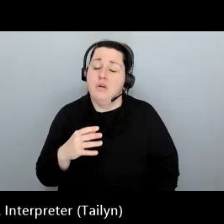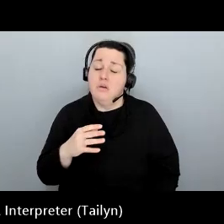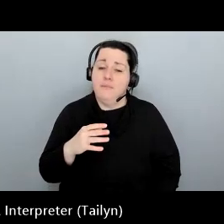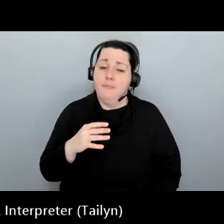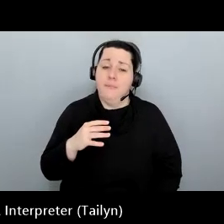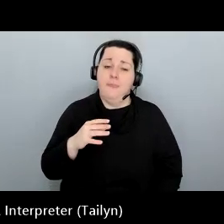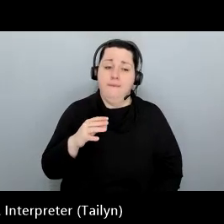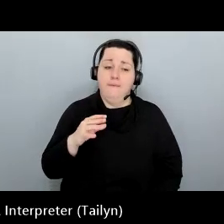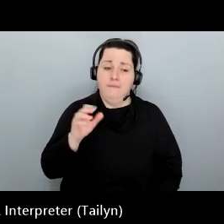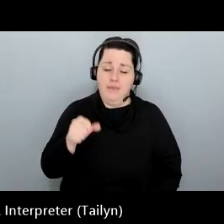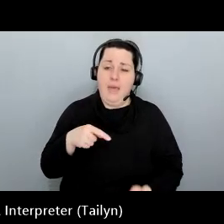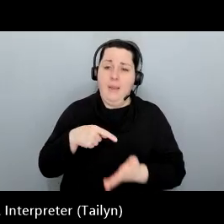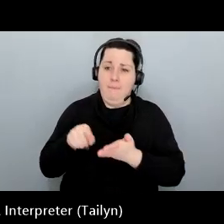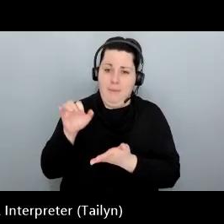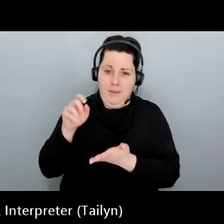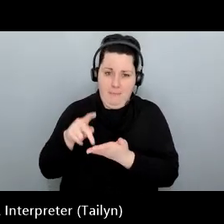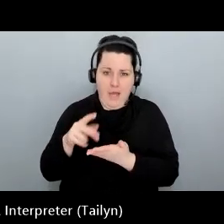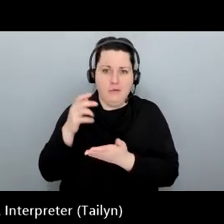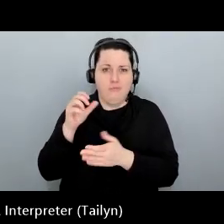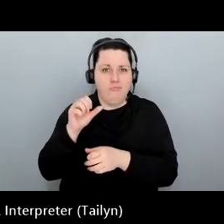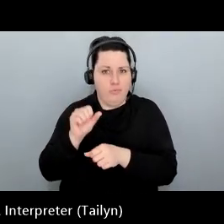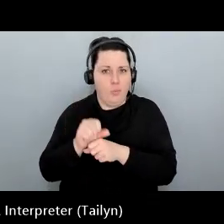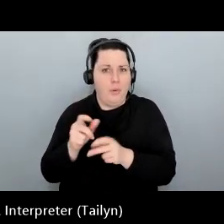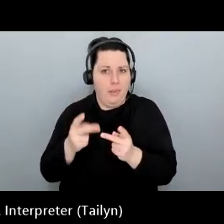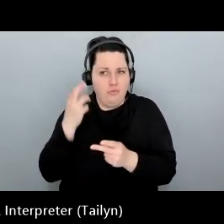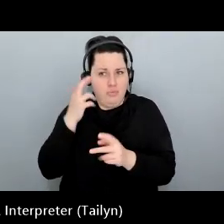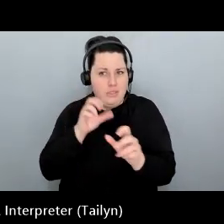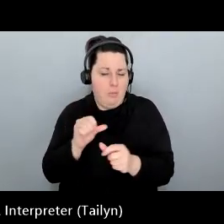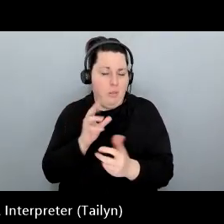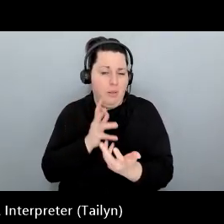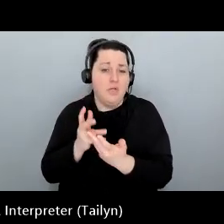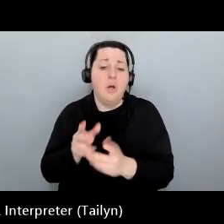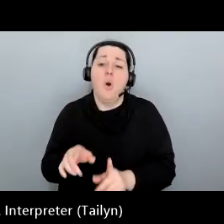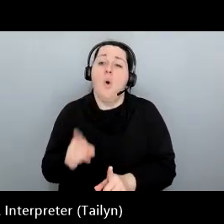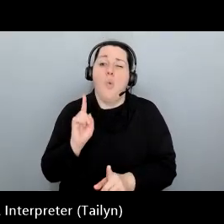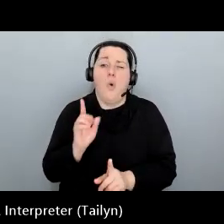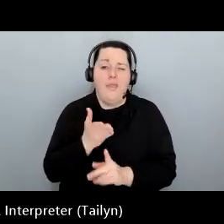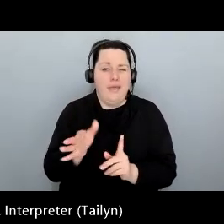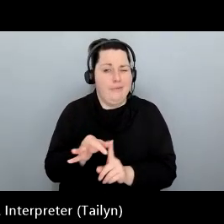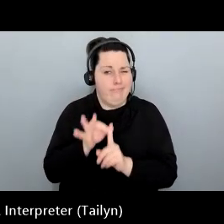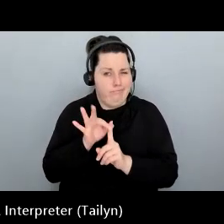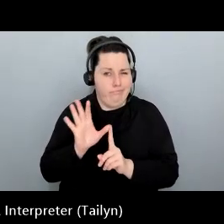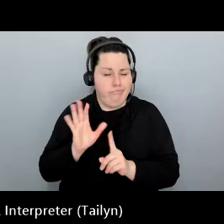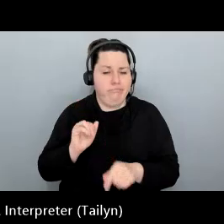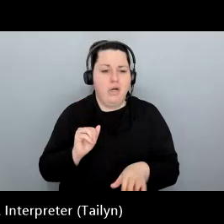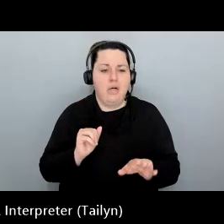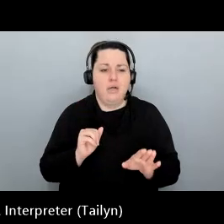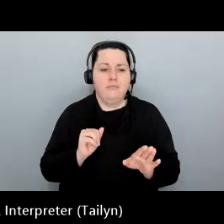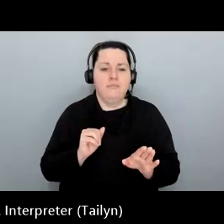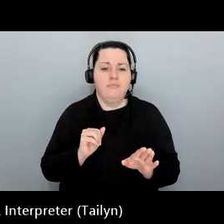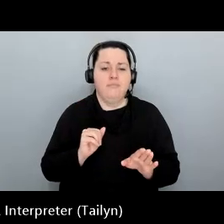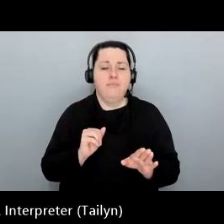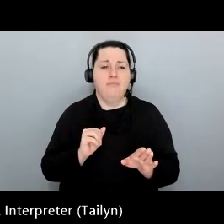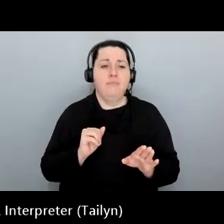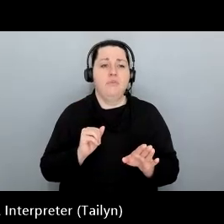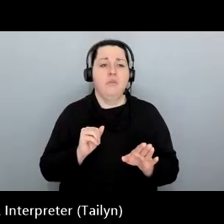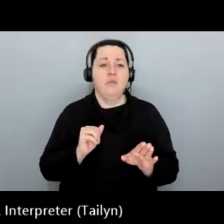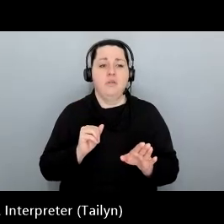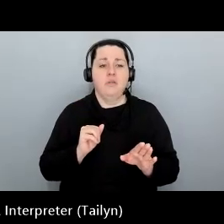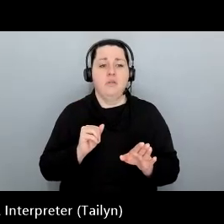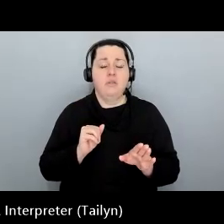be reimbursed as a workplace reasonable accommodation, except for one exception, which is, when at times